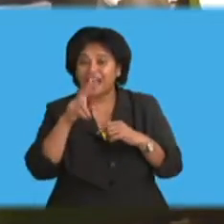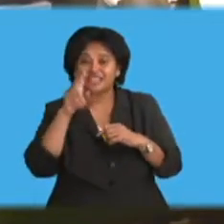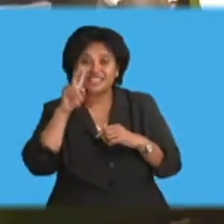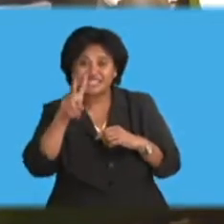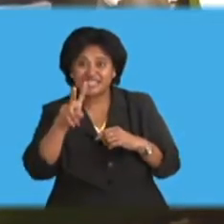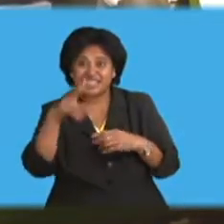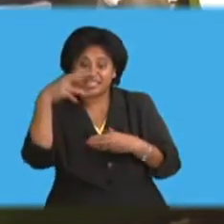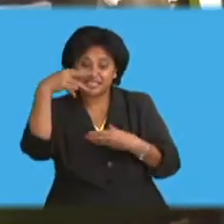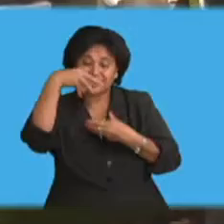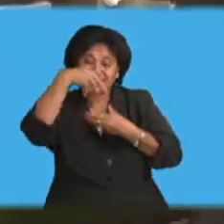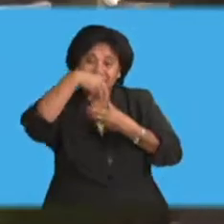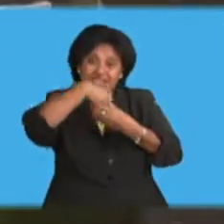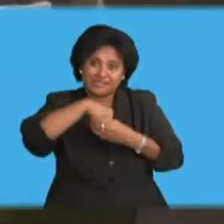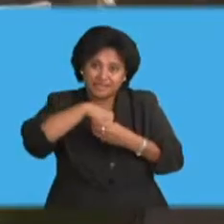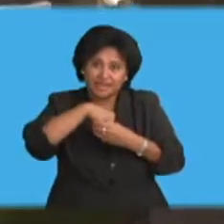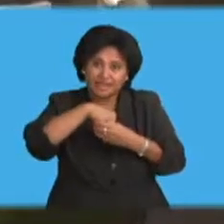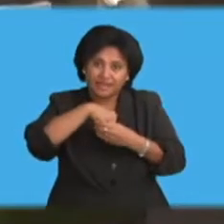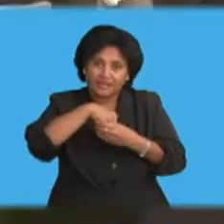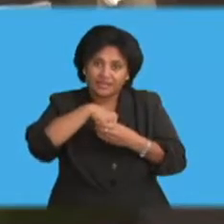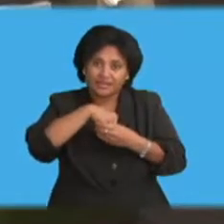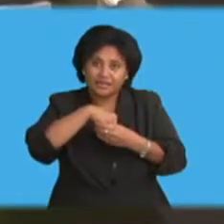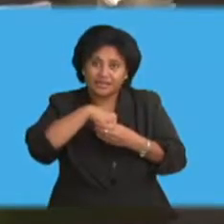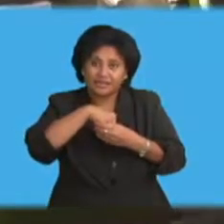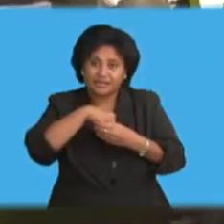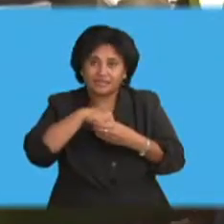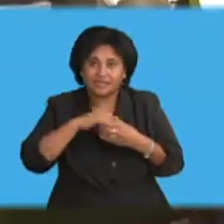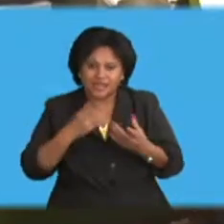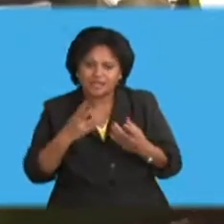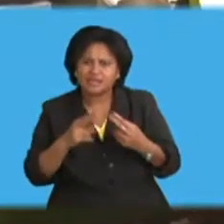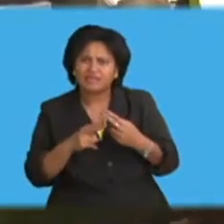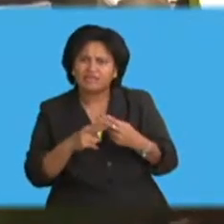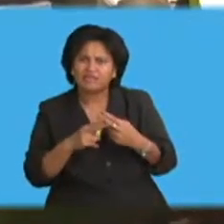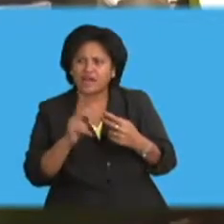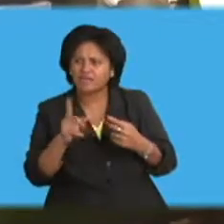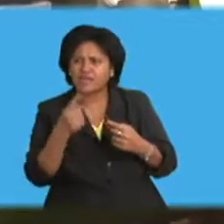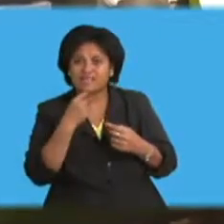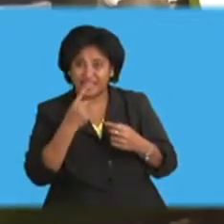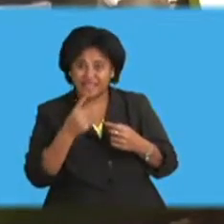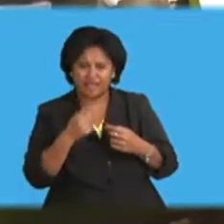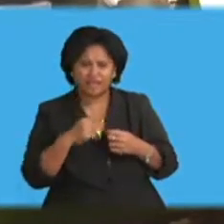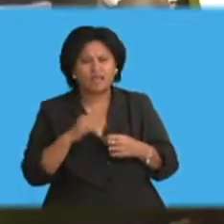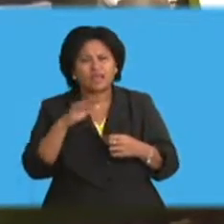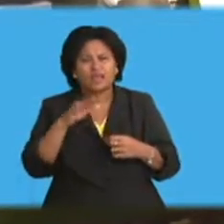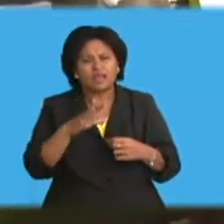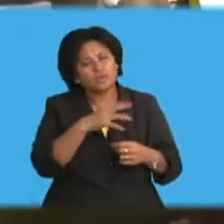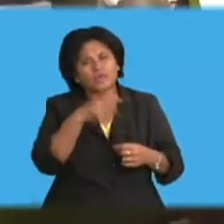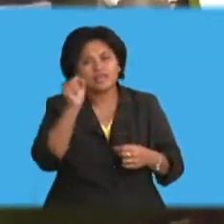lesions. And this is where some farmers are saying, oh, when we take the animals to